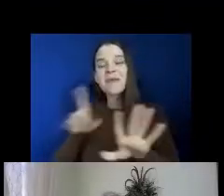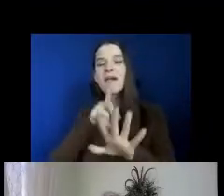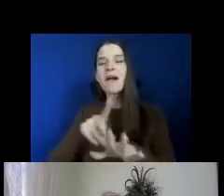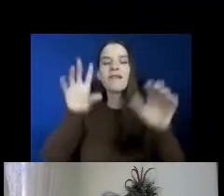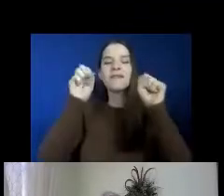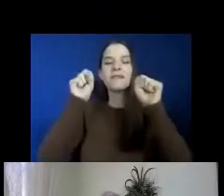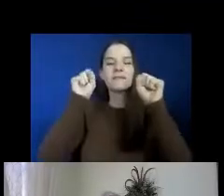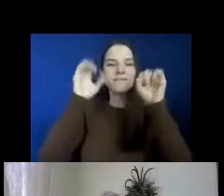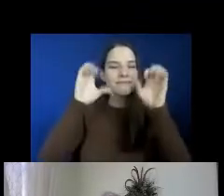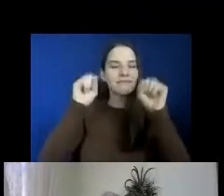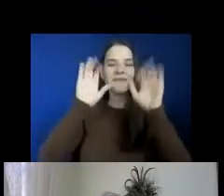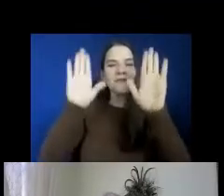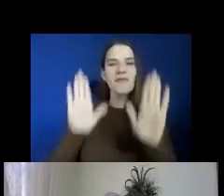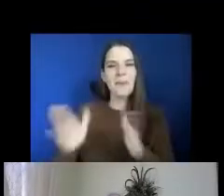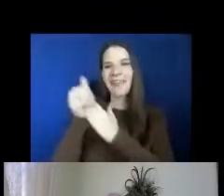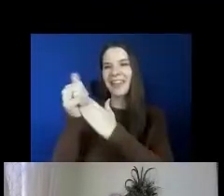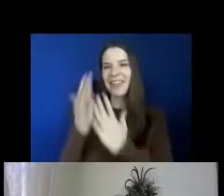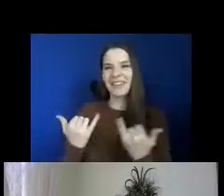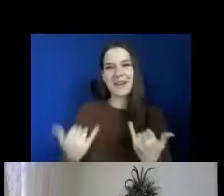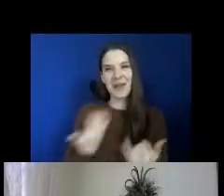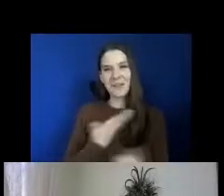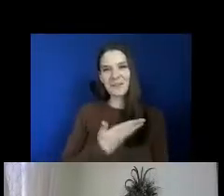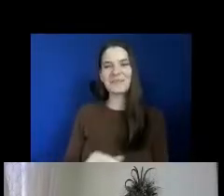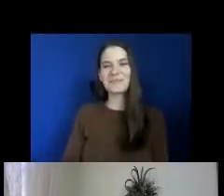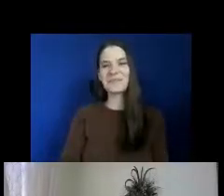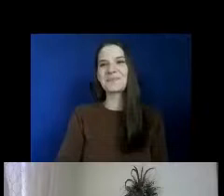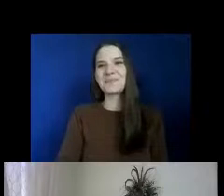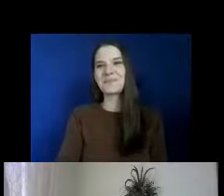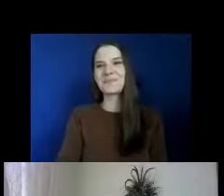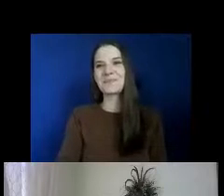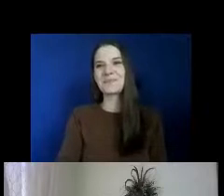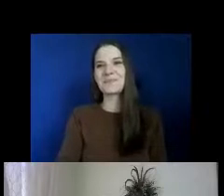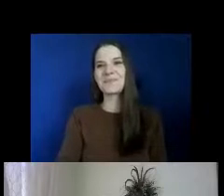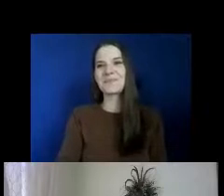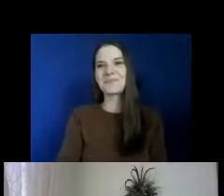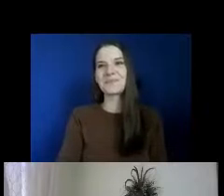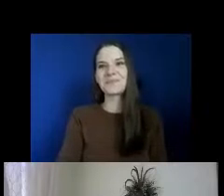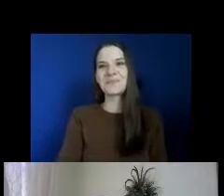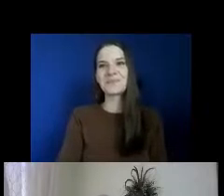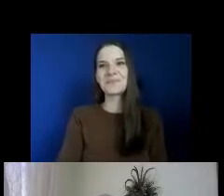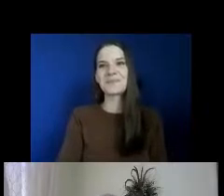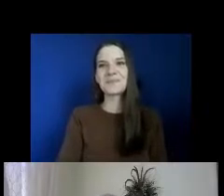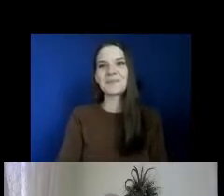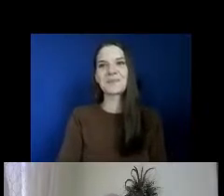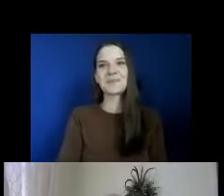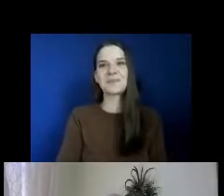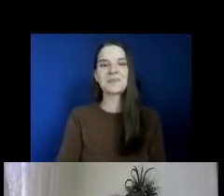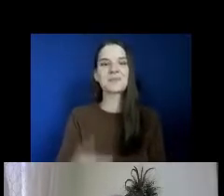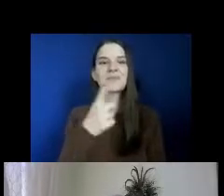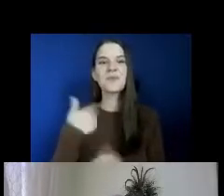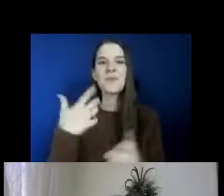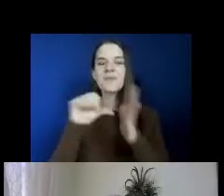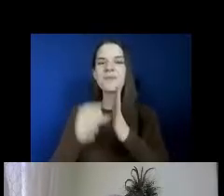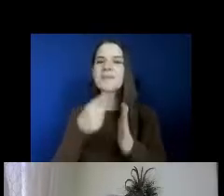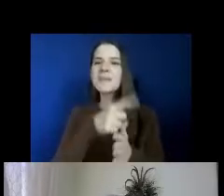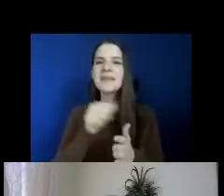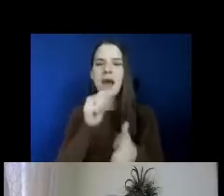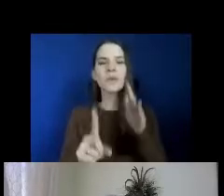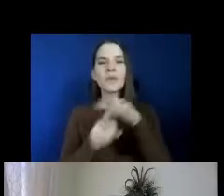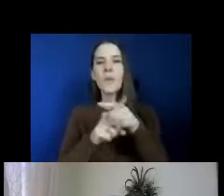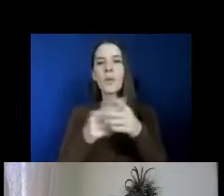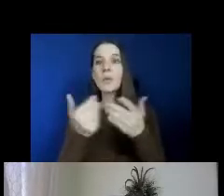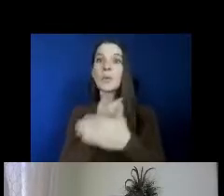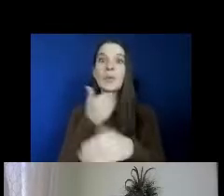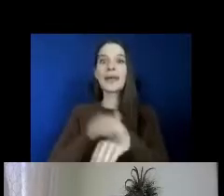leader. So I want to highlight something that doesn't show up in the New England Journal of Medicine case reports very